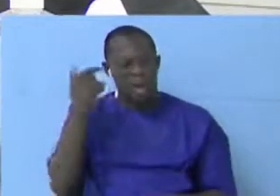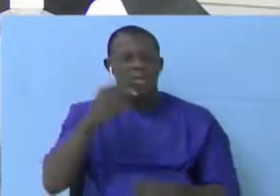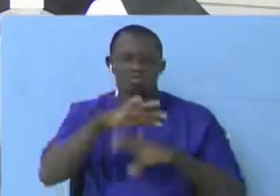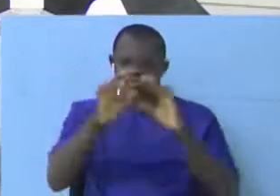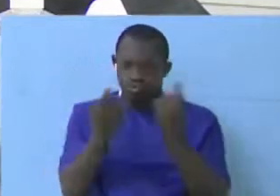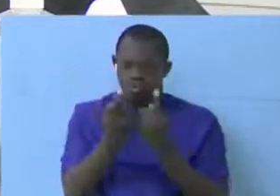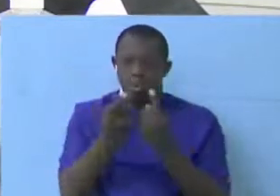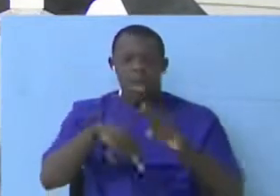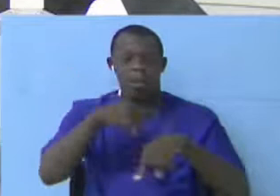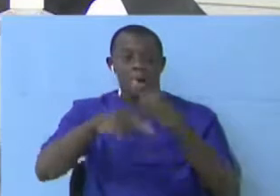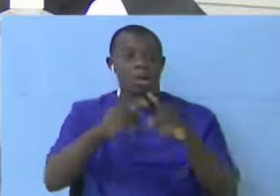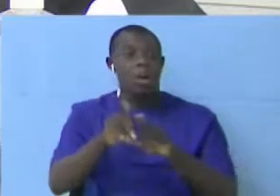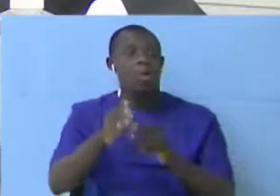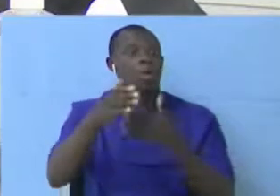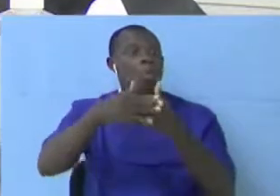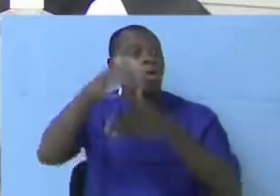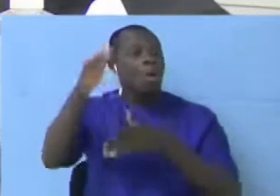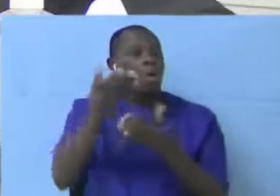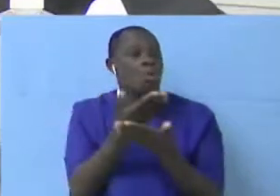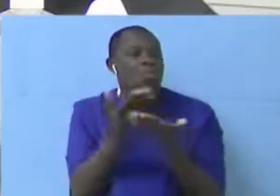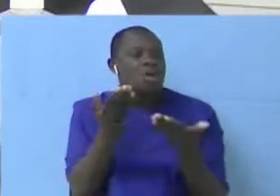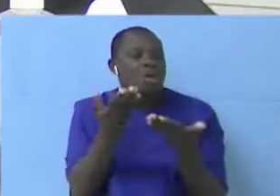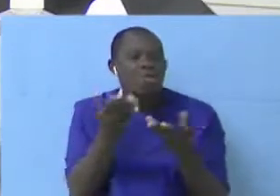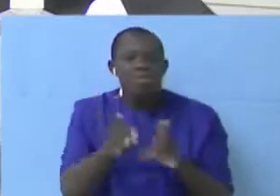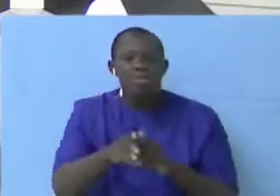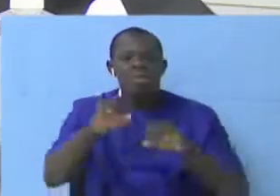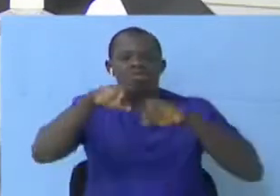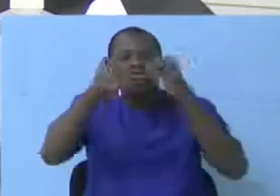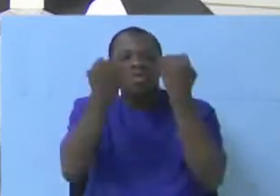Likely on the social media.